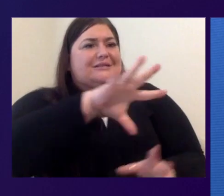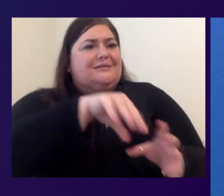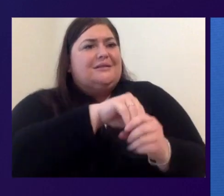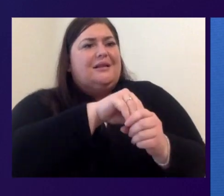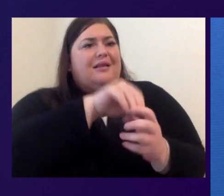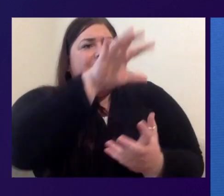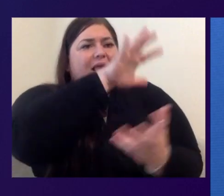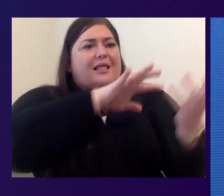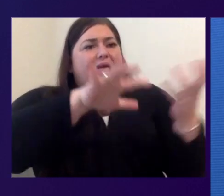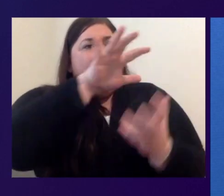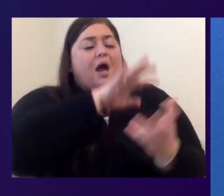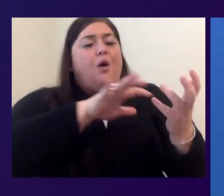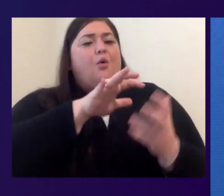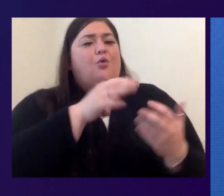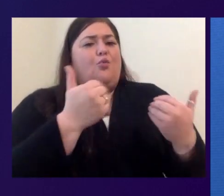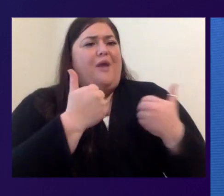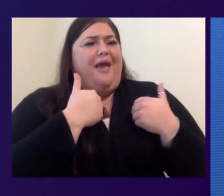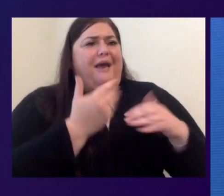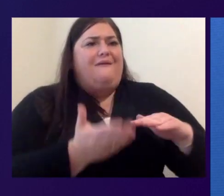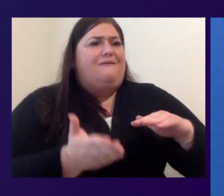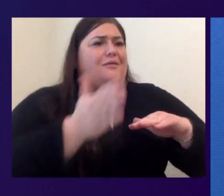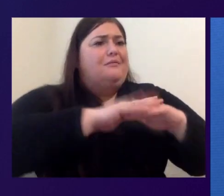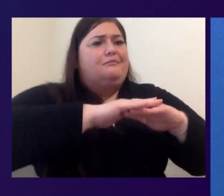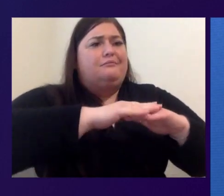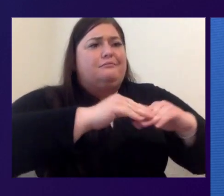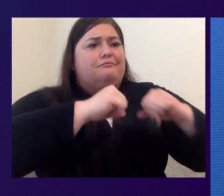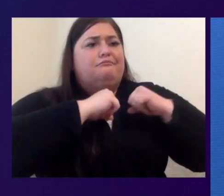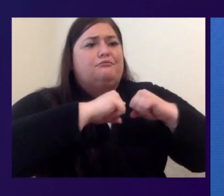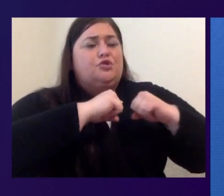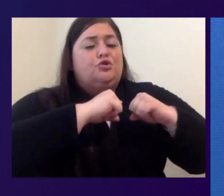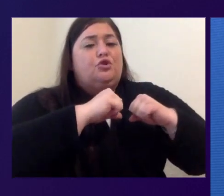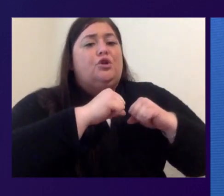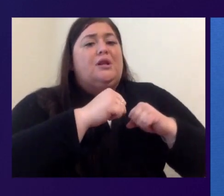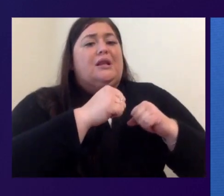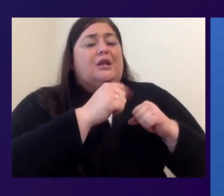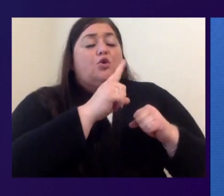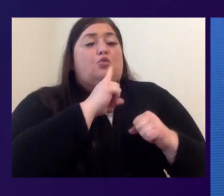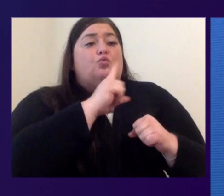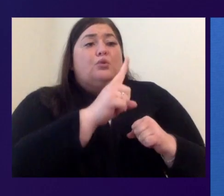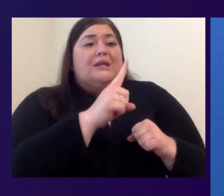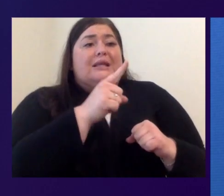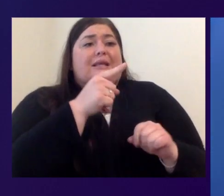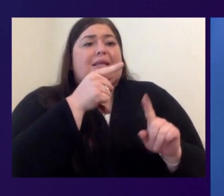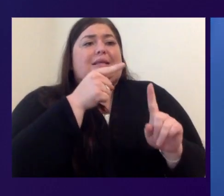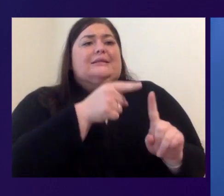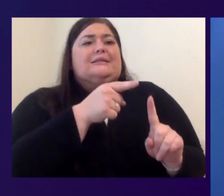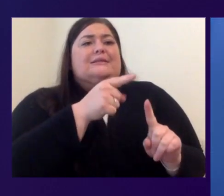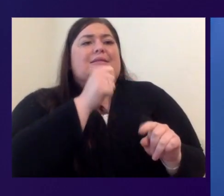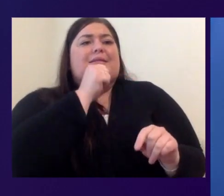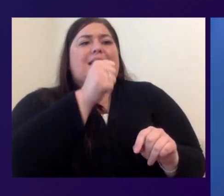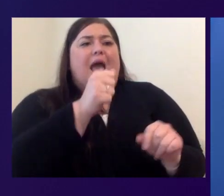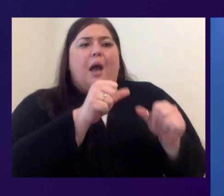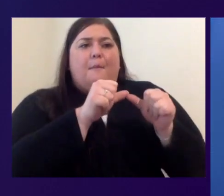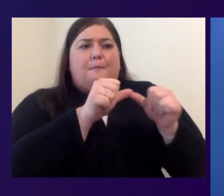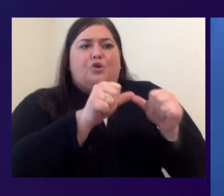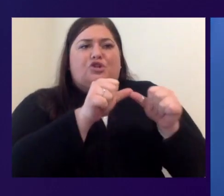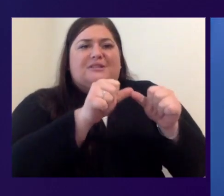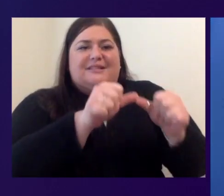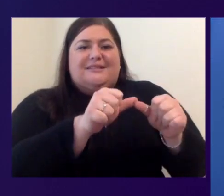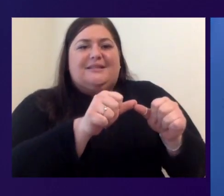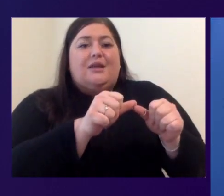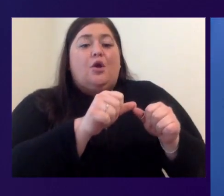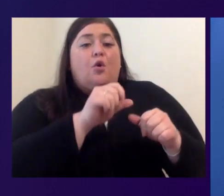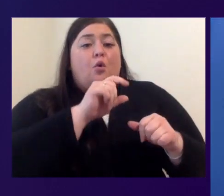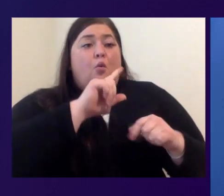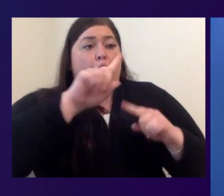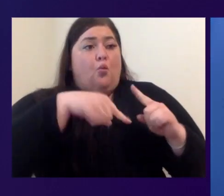hardened, security-enhanced Linux instances, and critically, it's not long-lived. It's not persistent, right? So when I need to go get